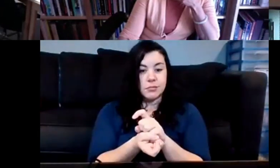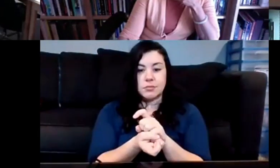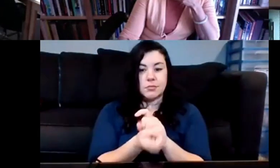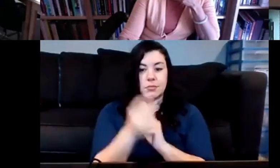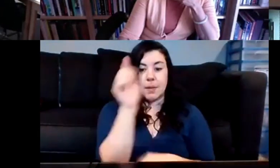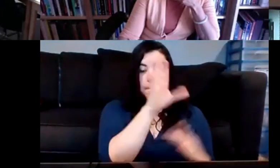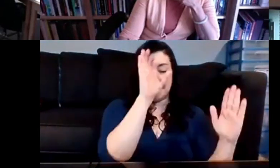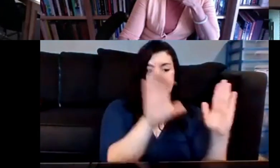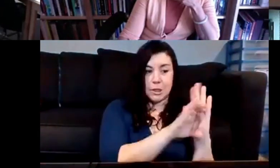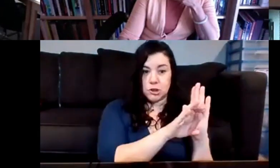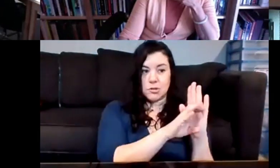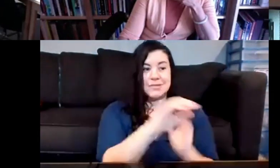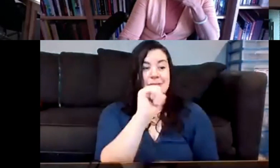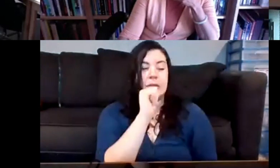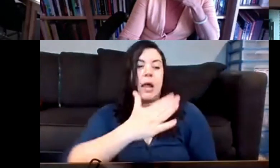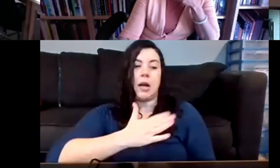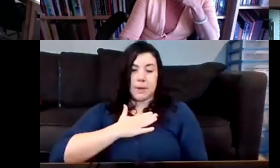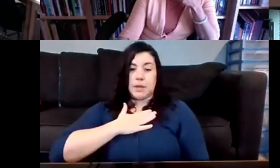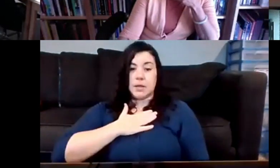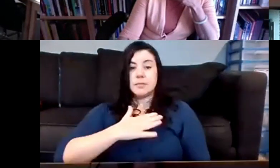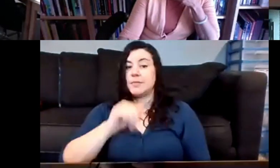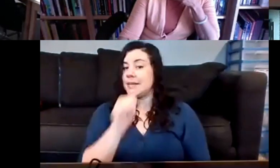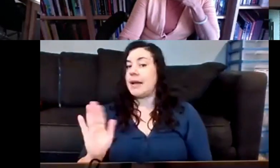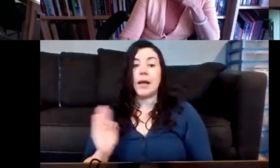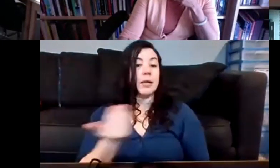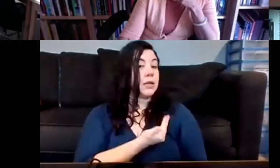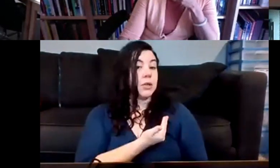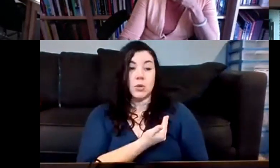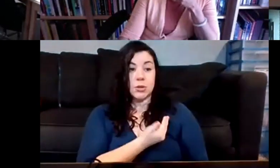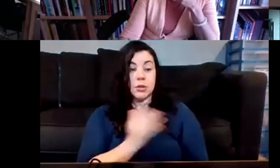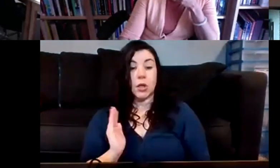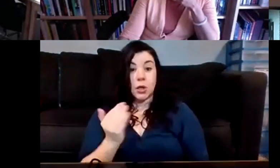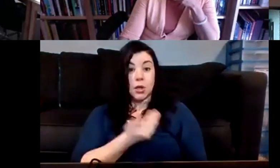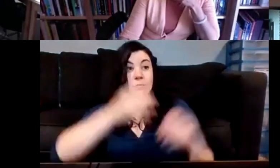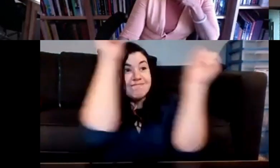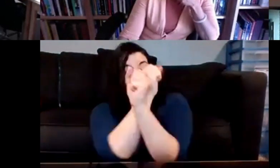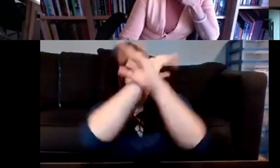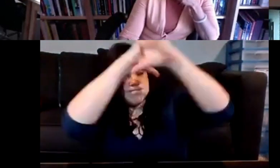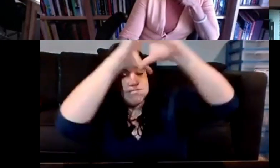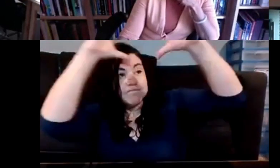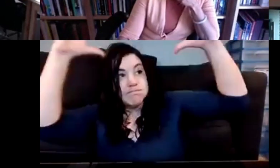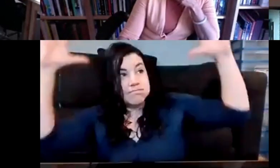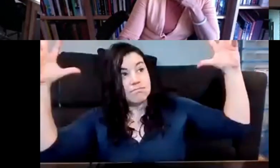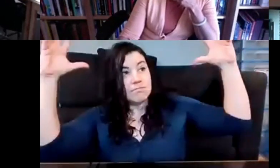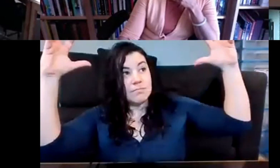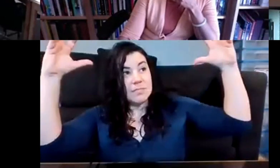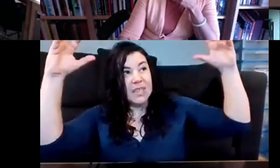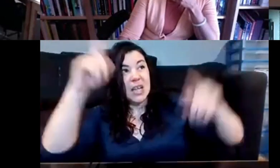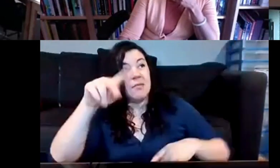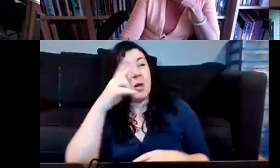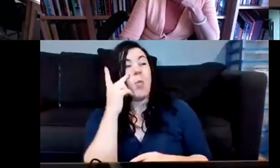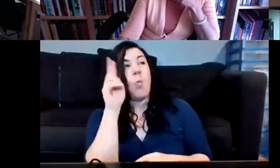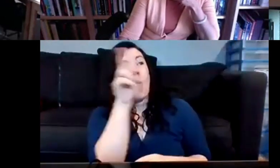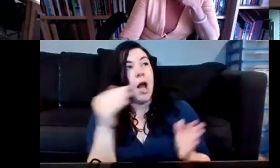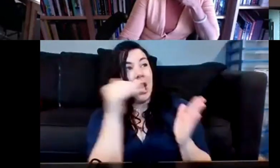ours. That's not our brutal imagination that we are then forced to inhabit again. This is the final thing I'll